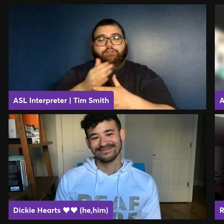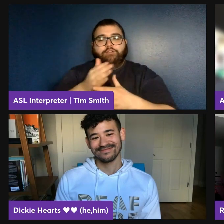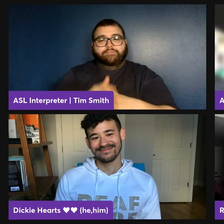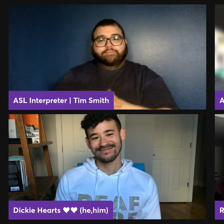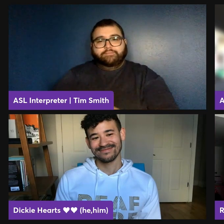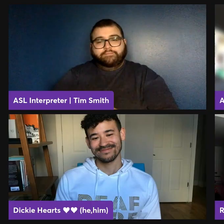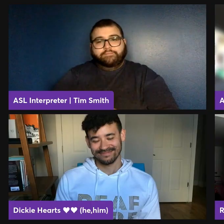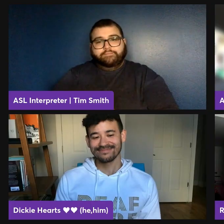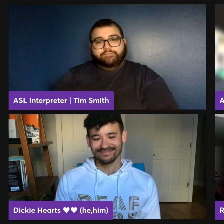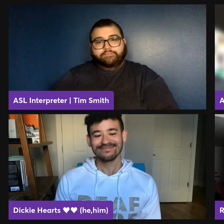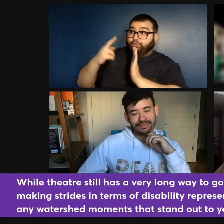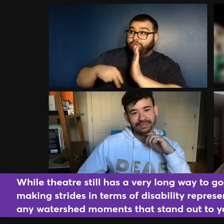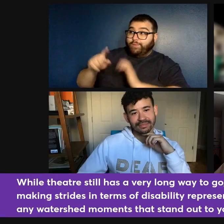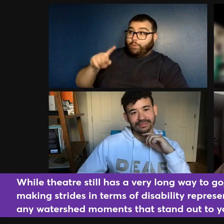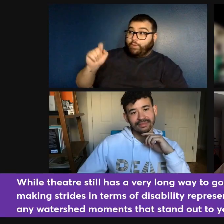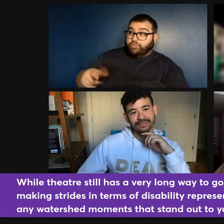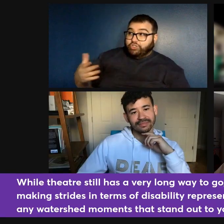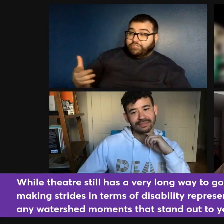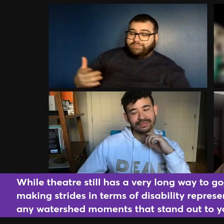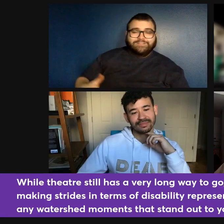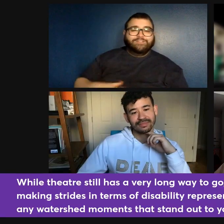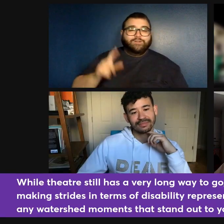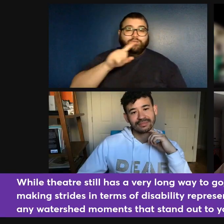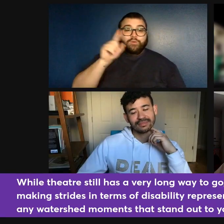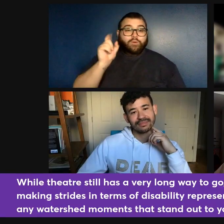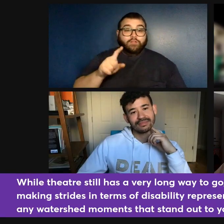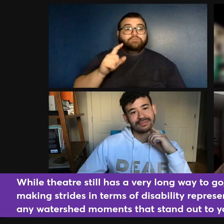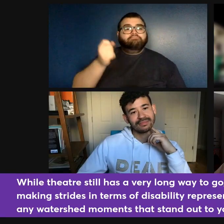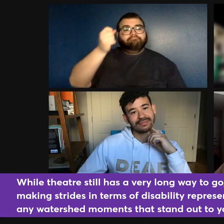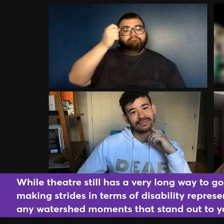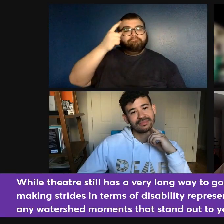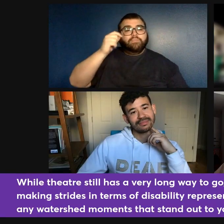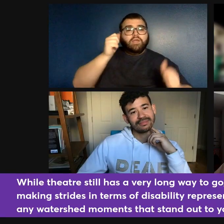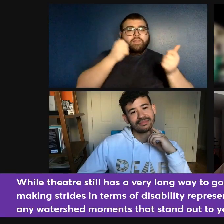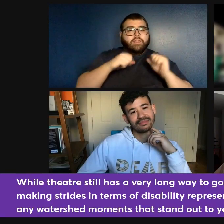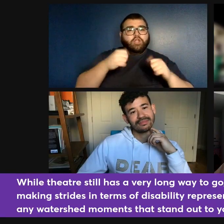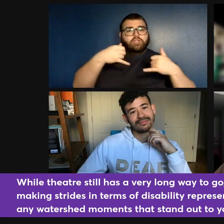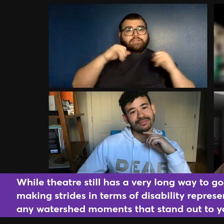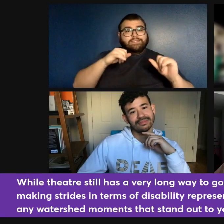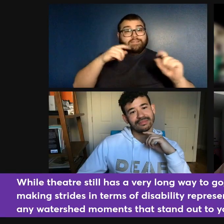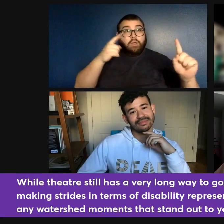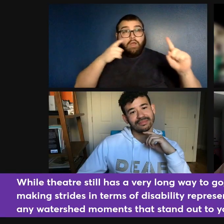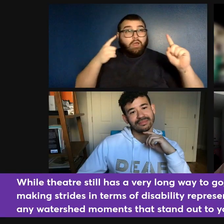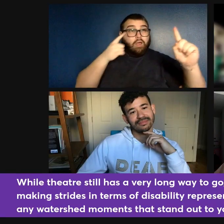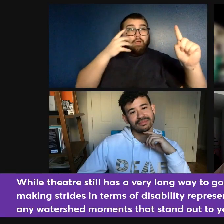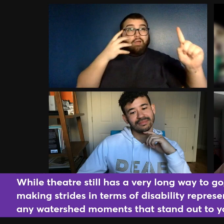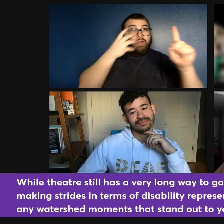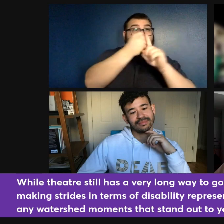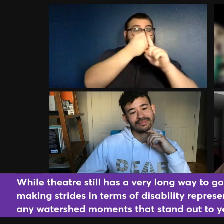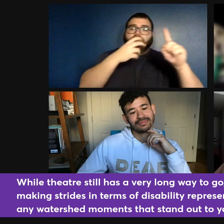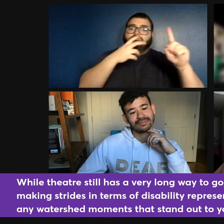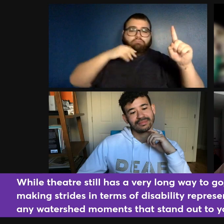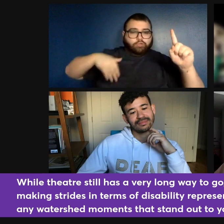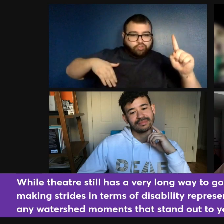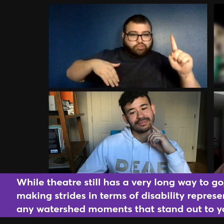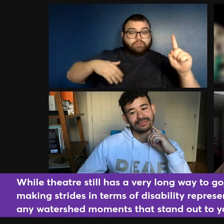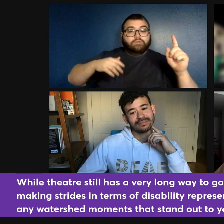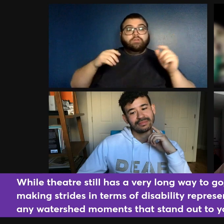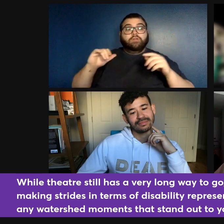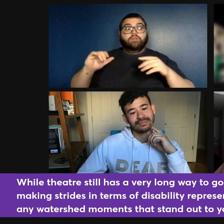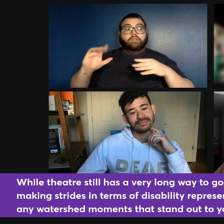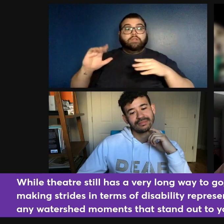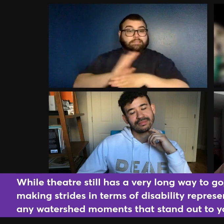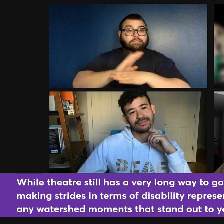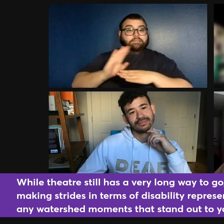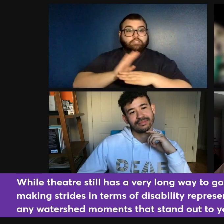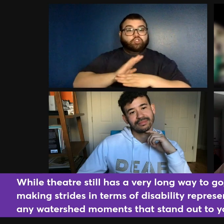worth sharing with all of you. While theater still has a very long way to go, the industry has been making strides